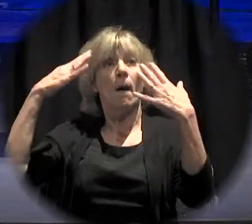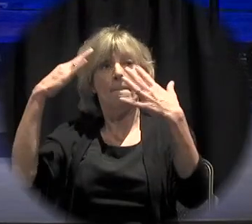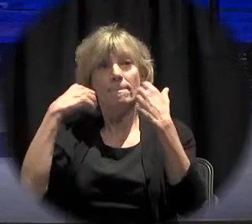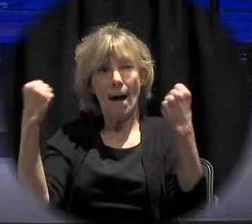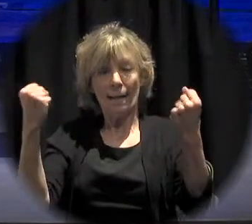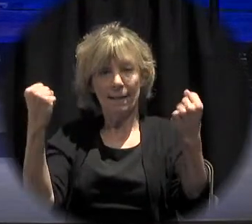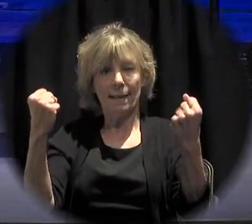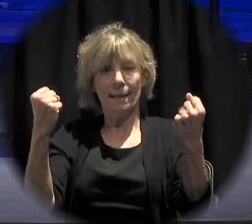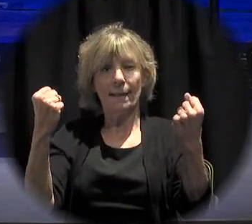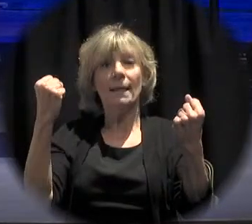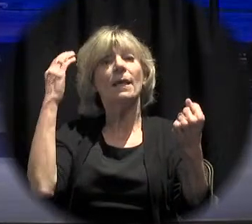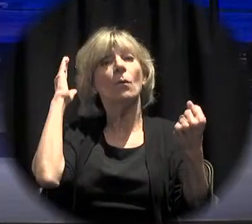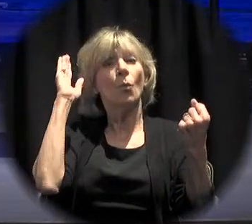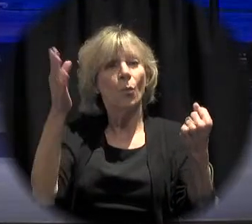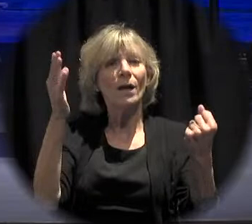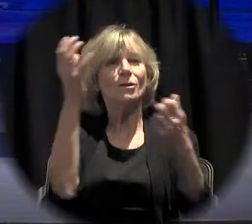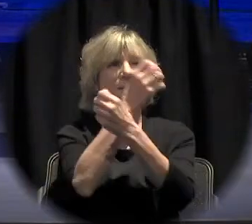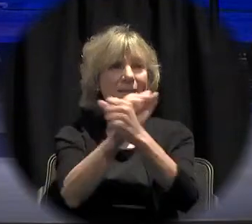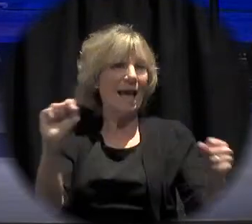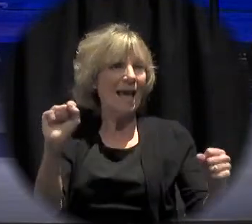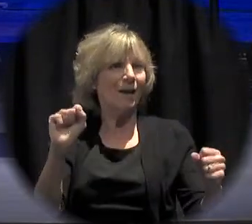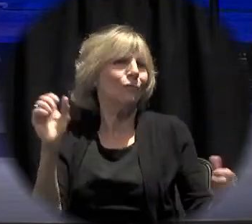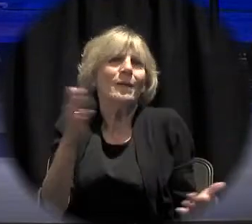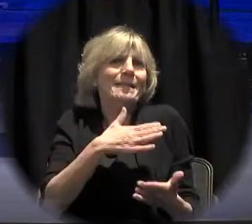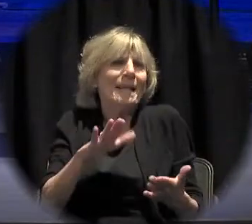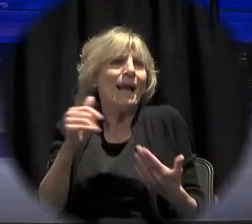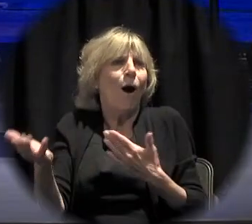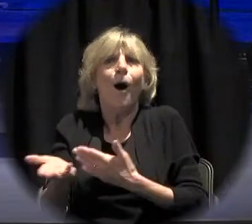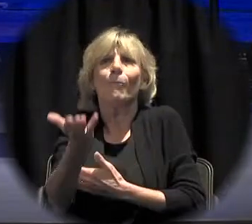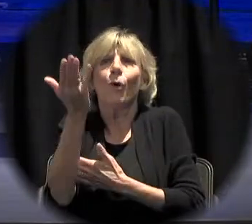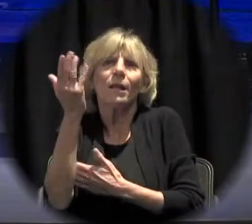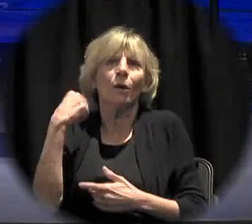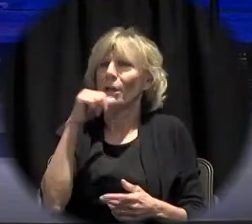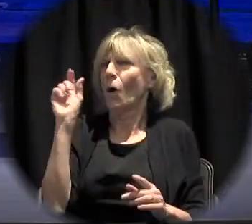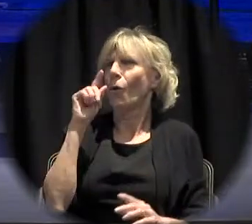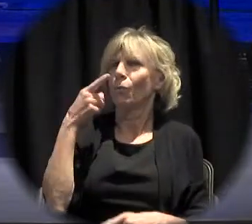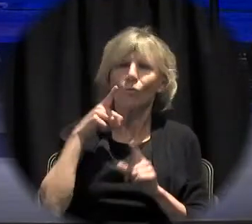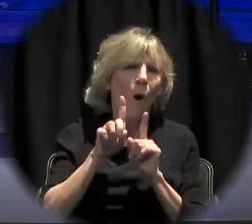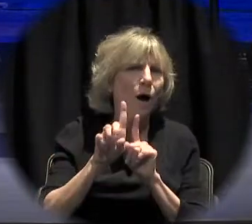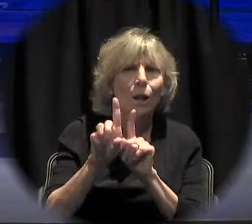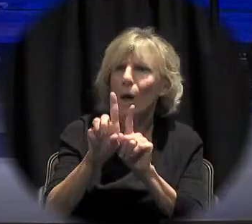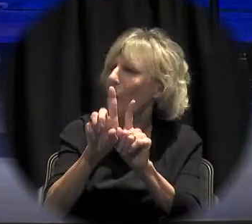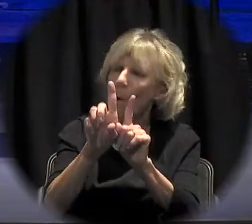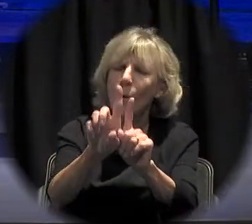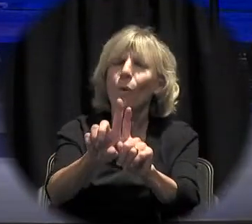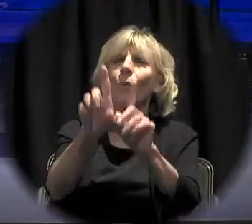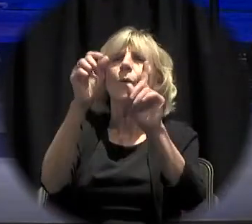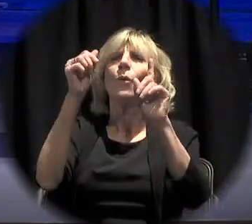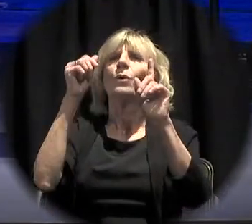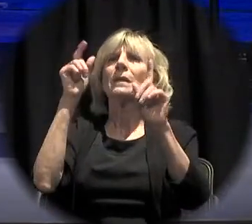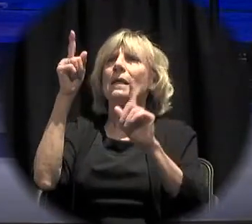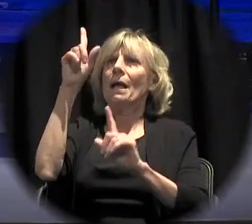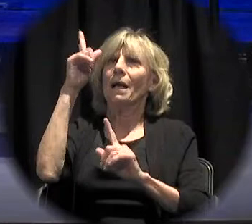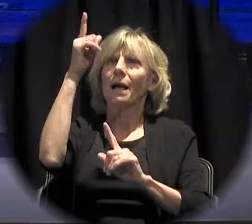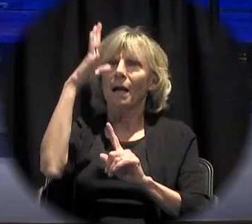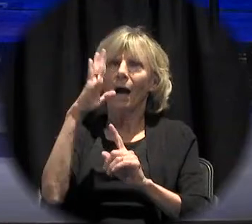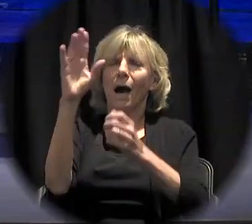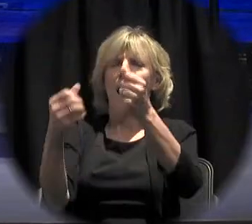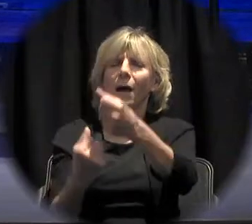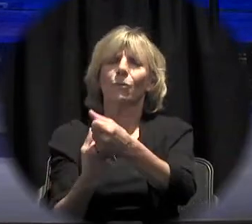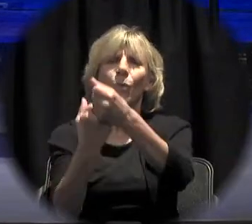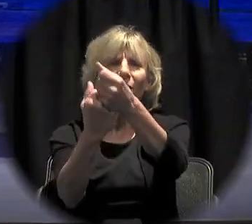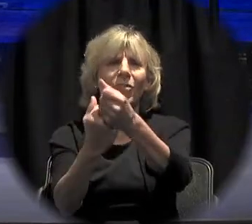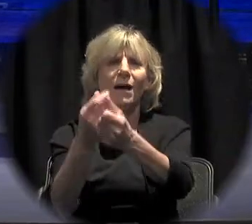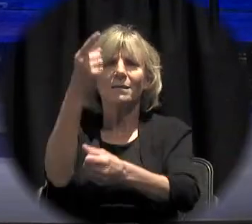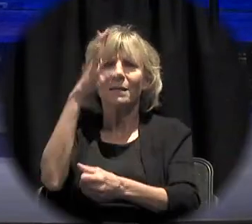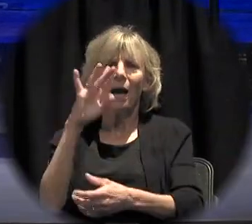save." We've been singing about that all morning, right? We don't walk alone. God is with us. God is for us. Can you